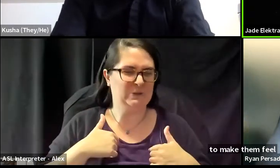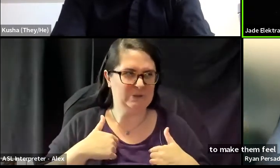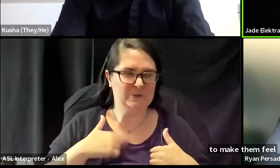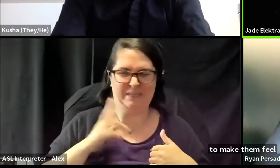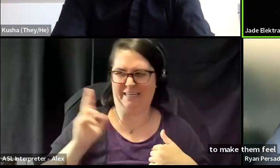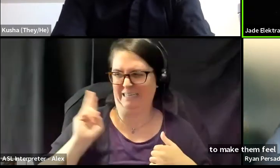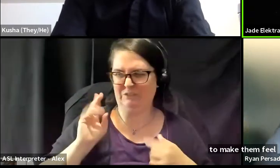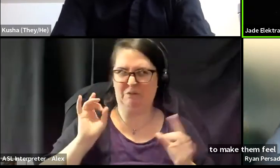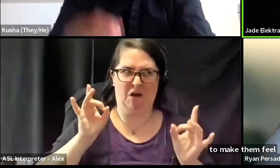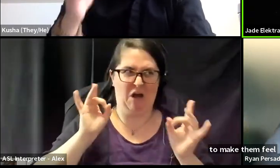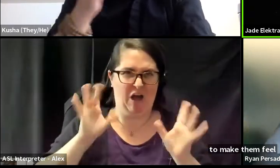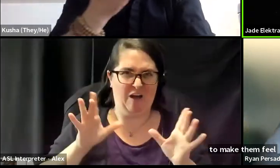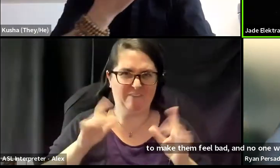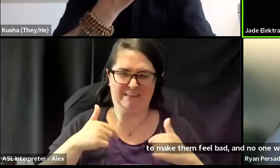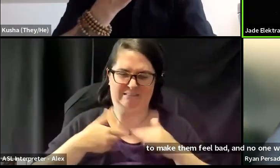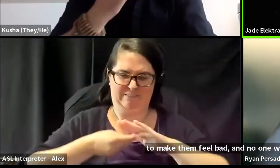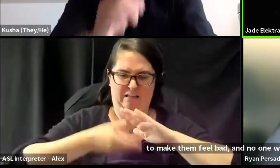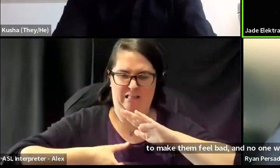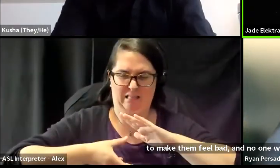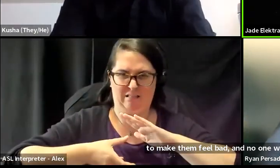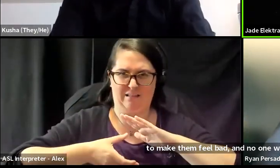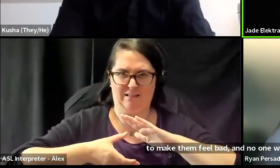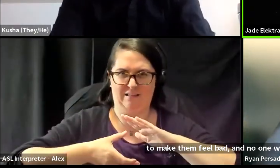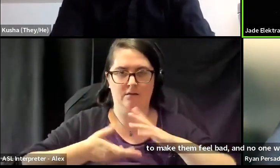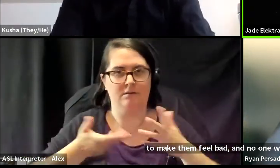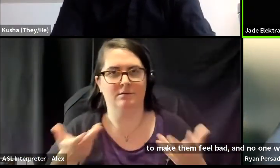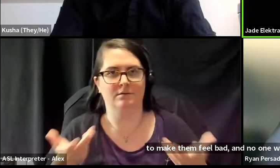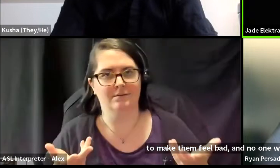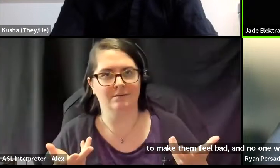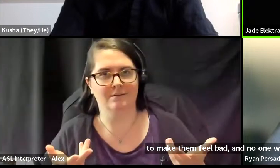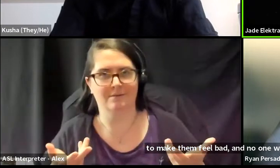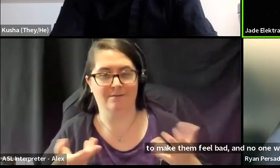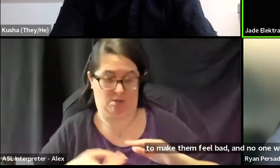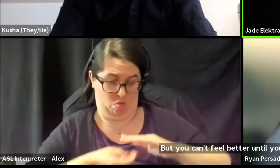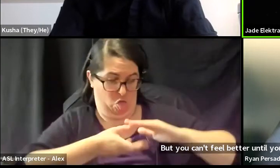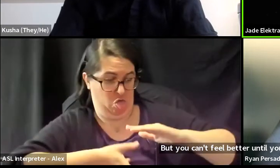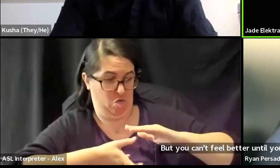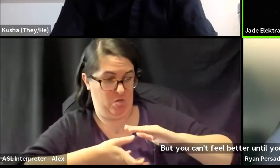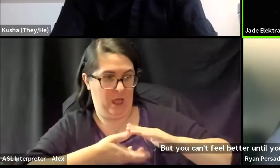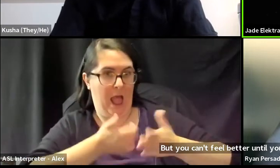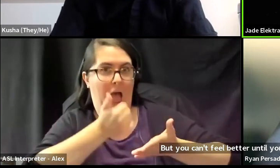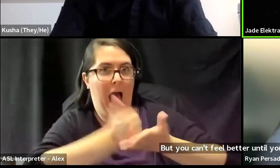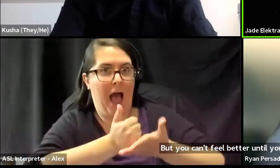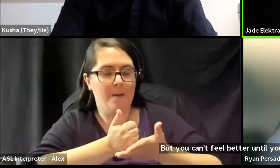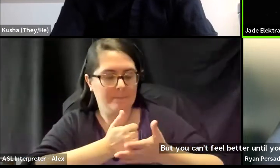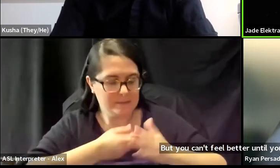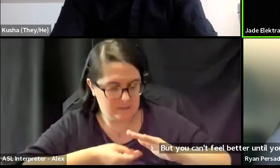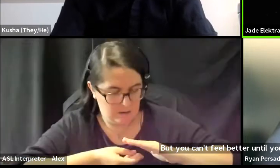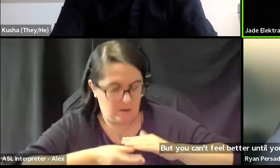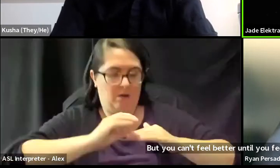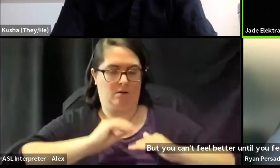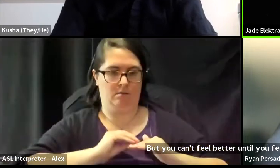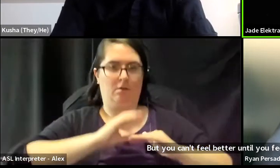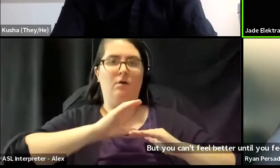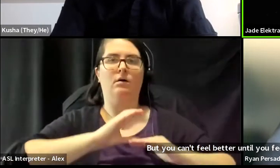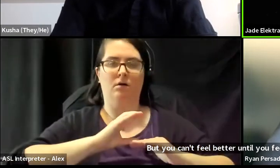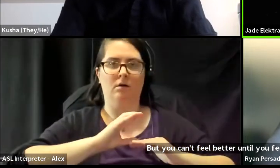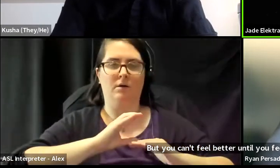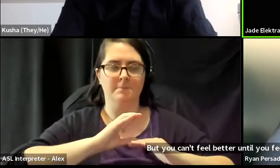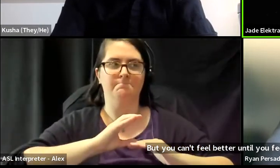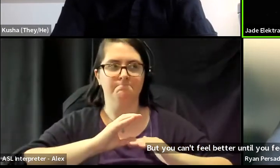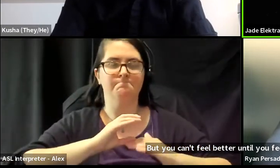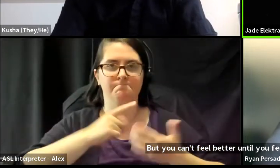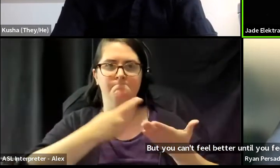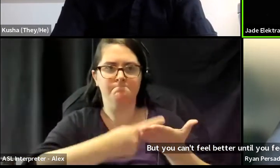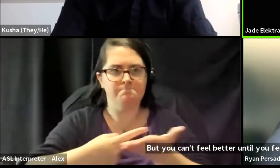feel bad, but you can't feel better until you feel bad. You have to actually go in and talk